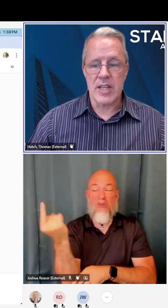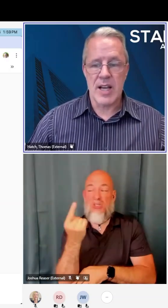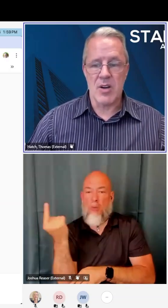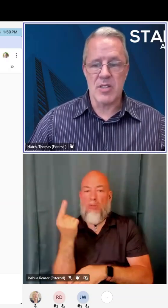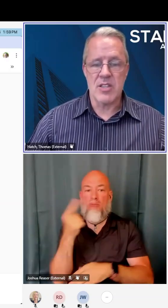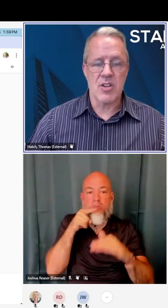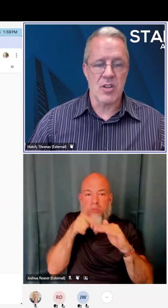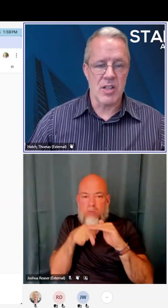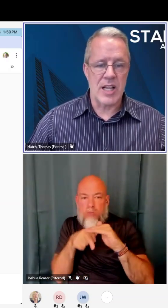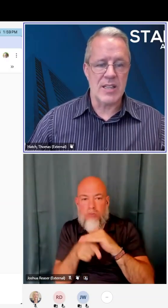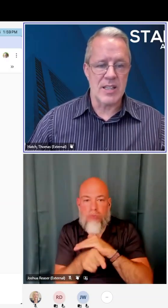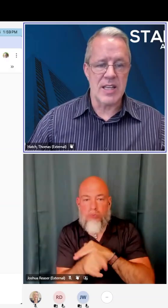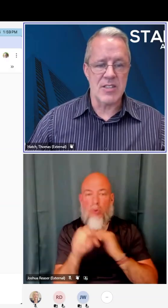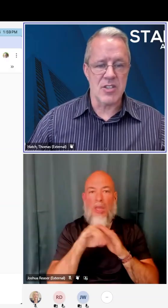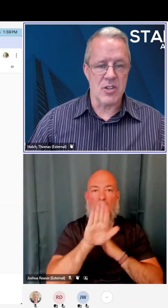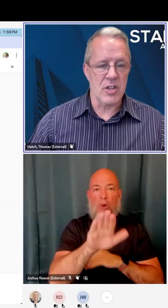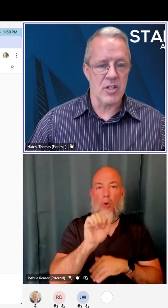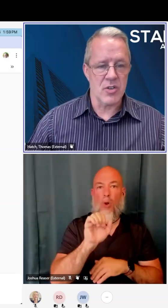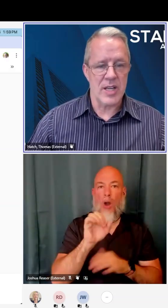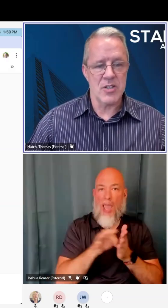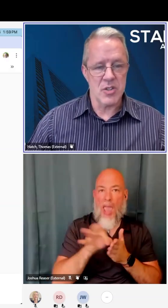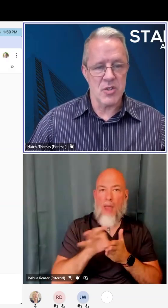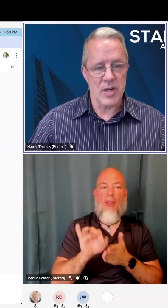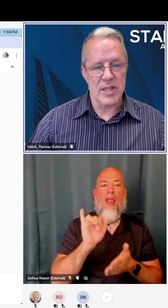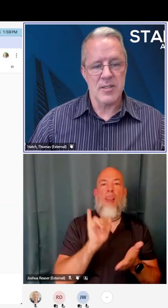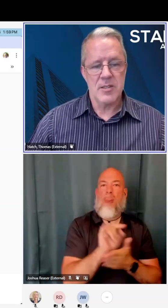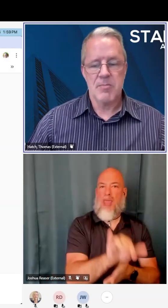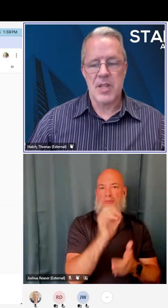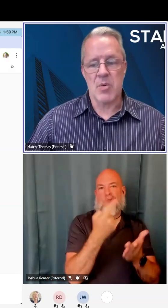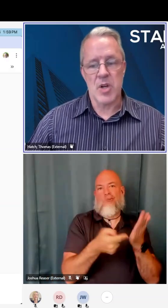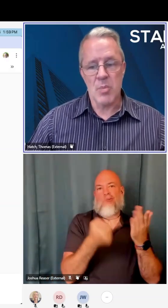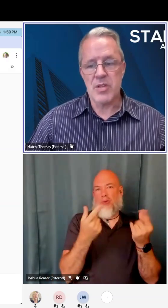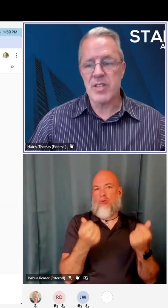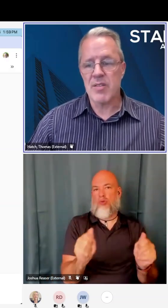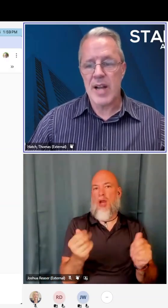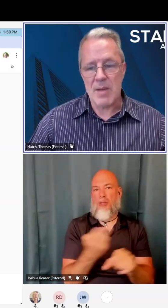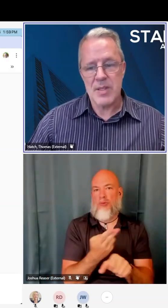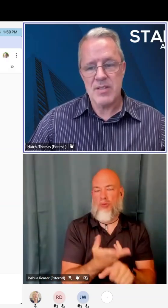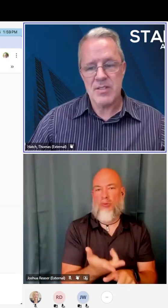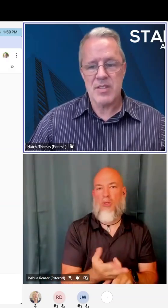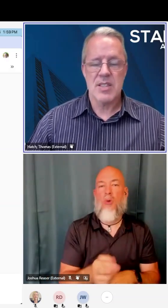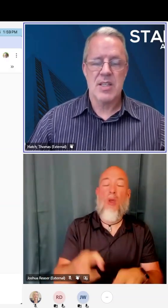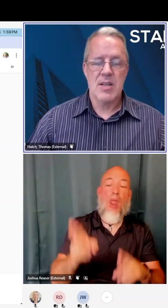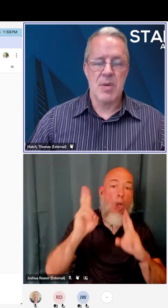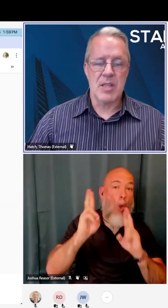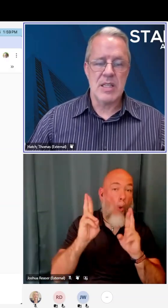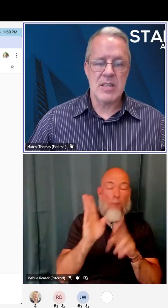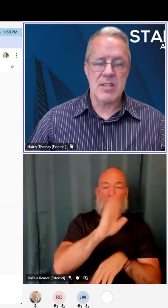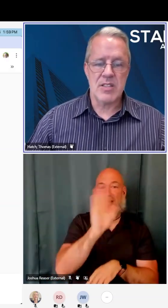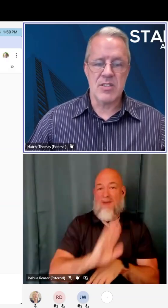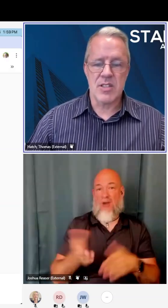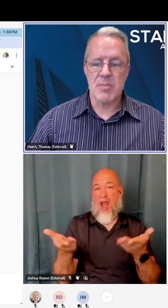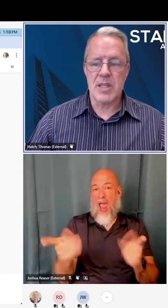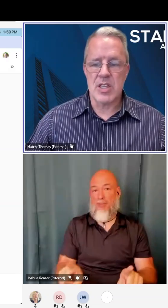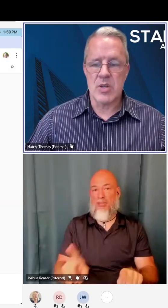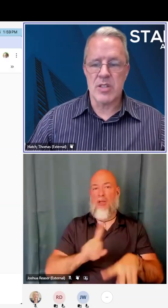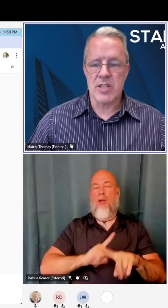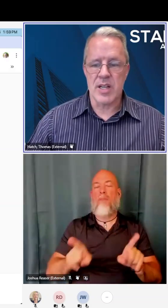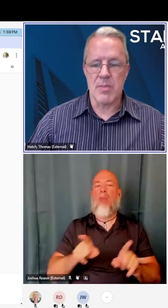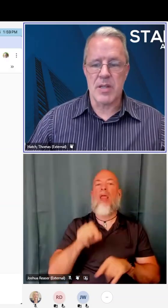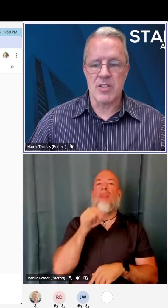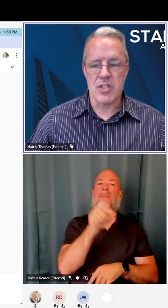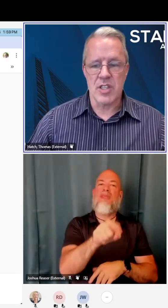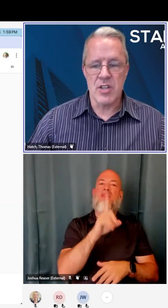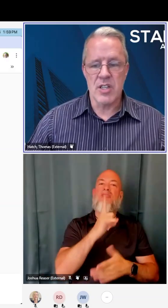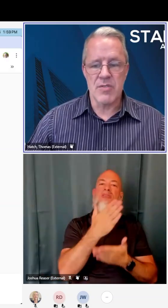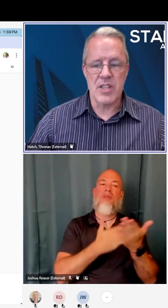into your account, these are the likely things that they're going to try to do, right? Now, we hope this never happens, but at least this is something that you can